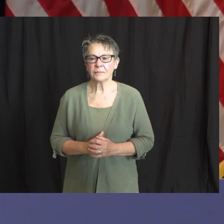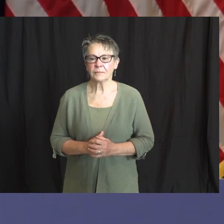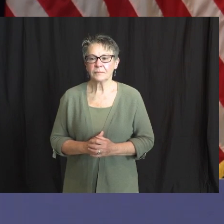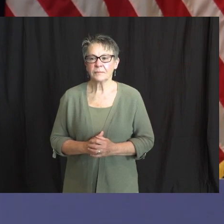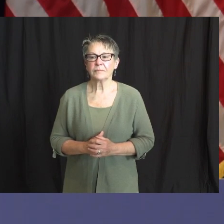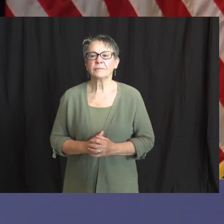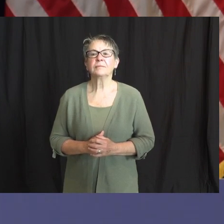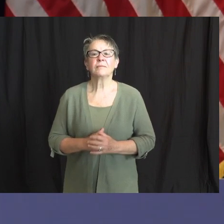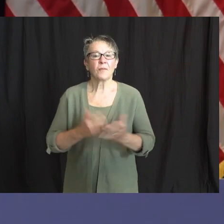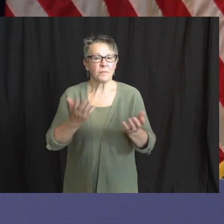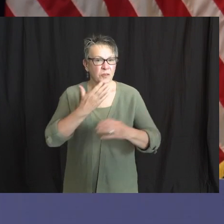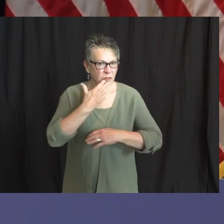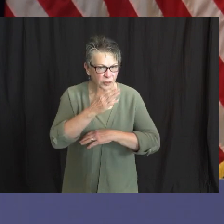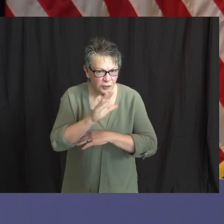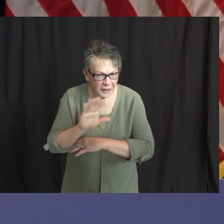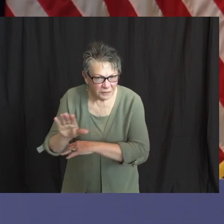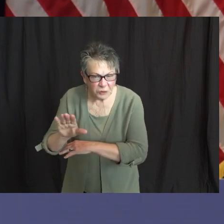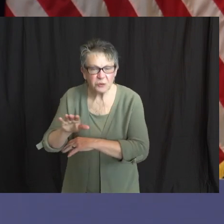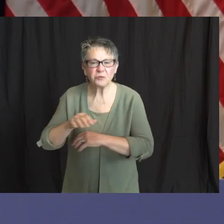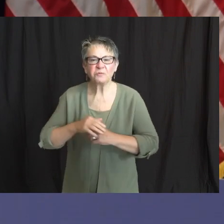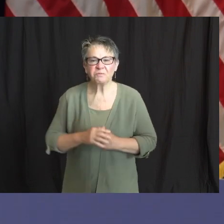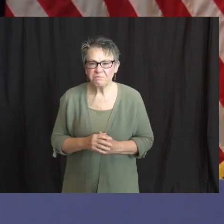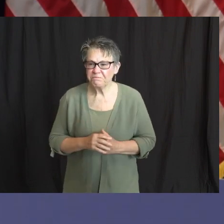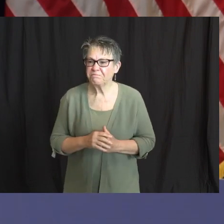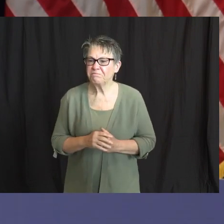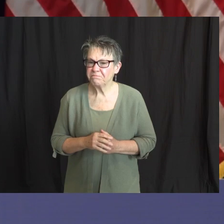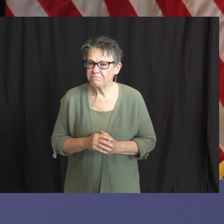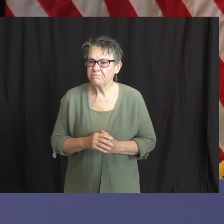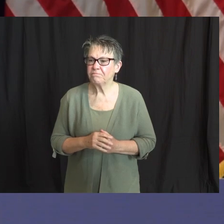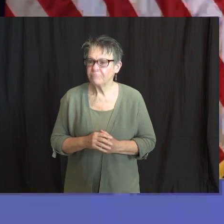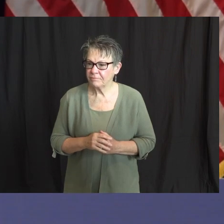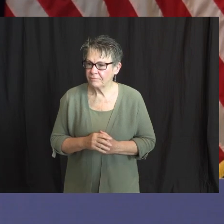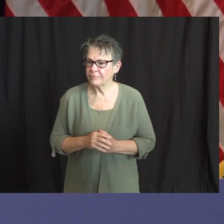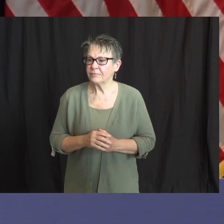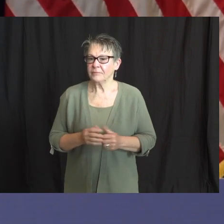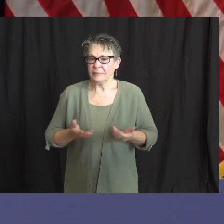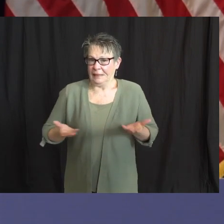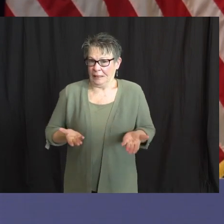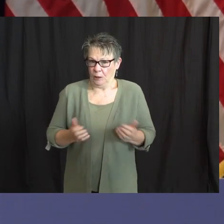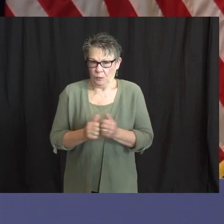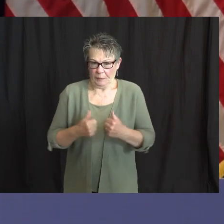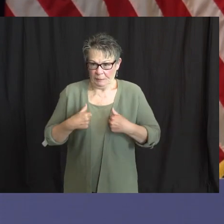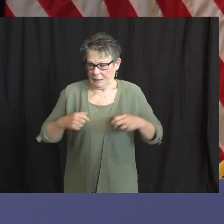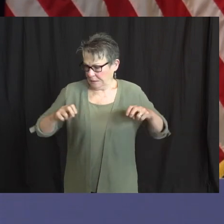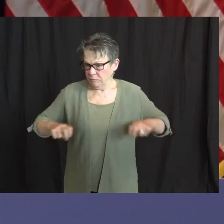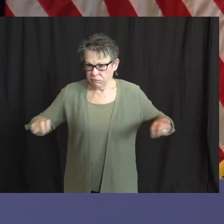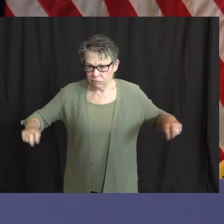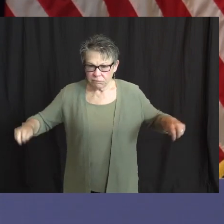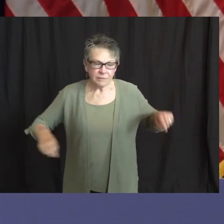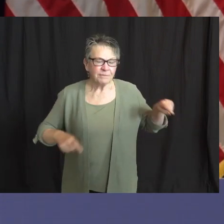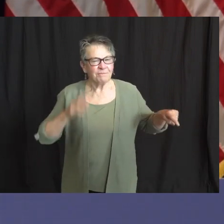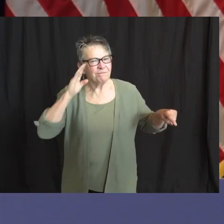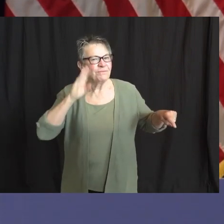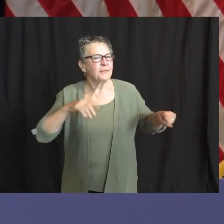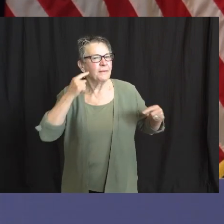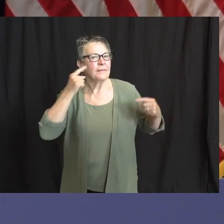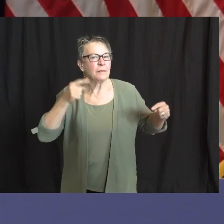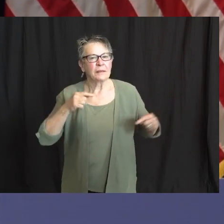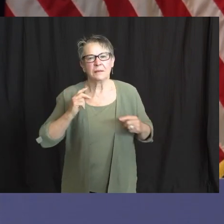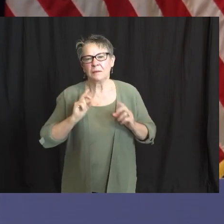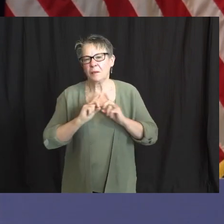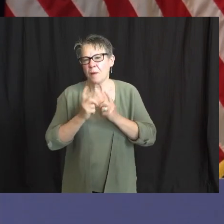Good afternoon. I am joined by the woman to my right who needs no introduction, the Commissioner of the Department of Health, Judy